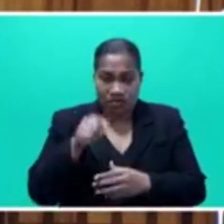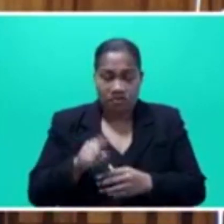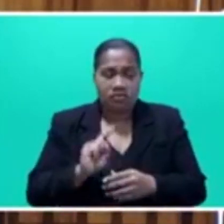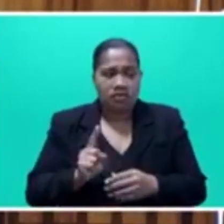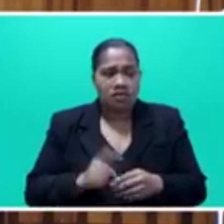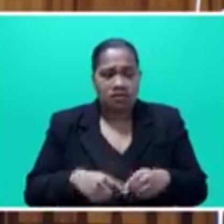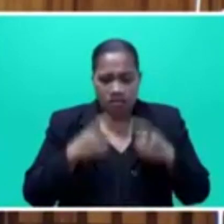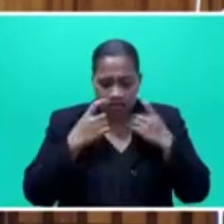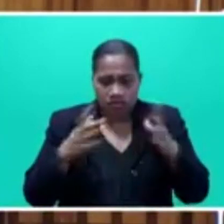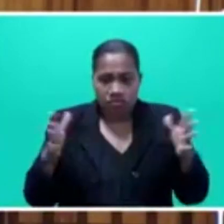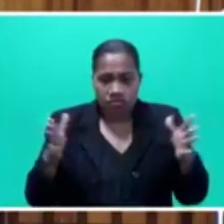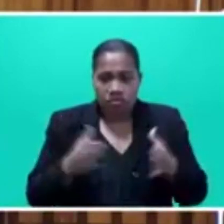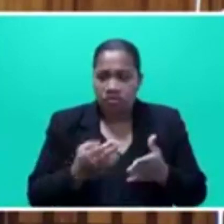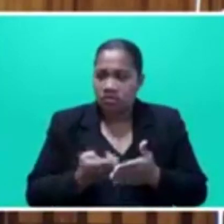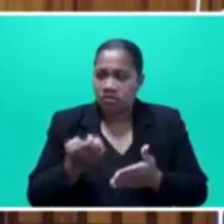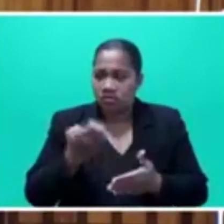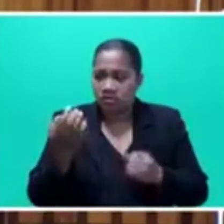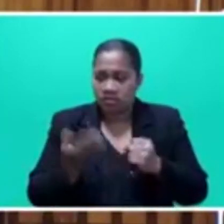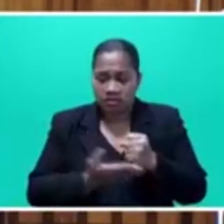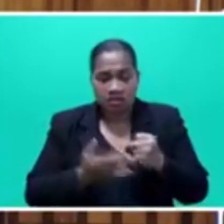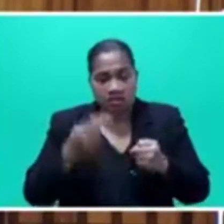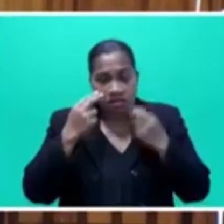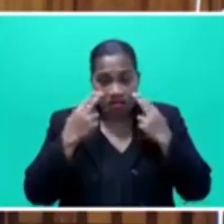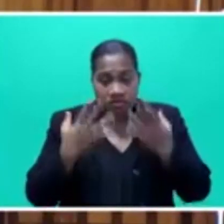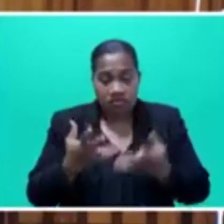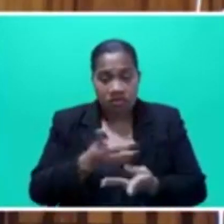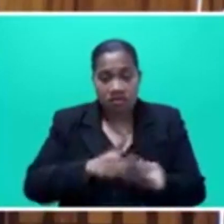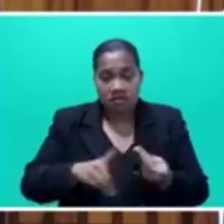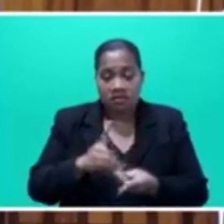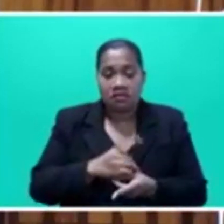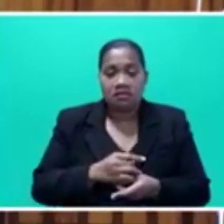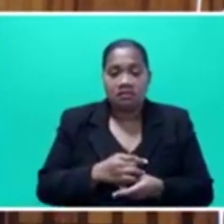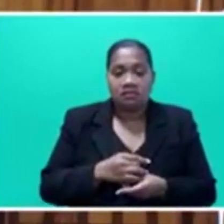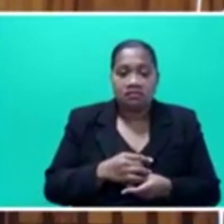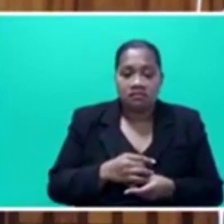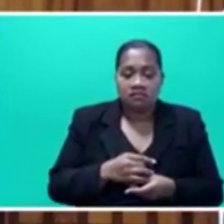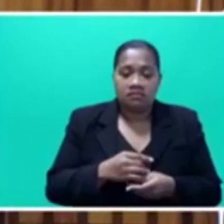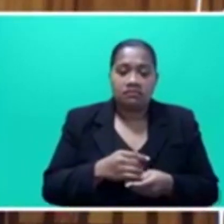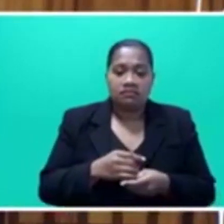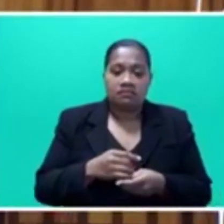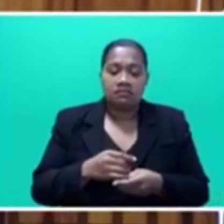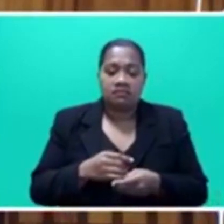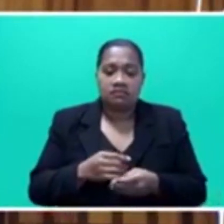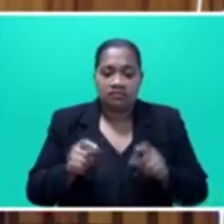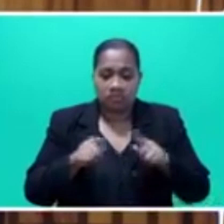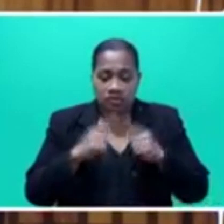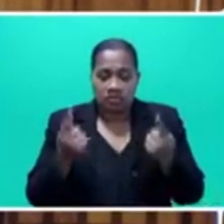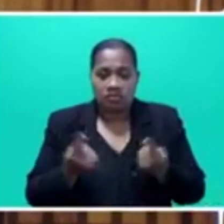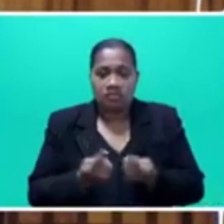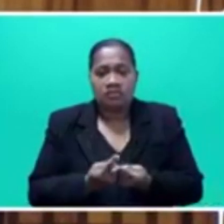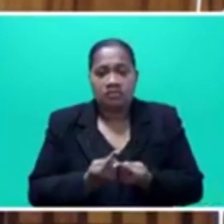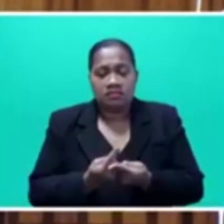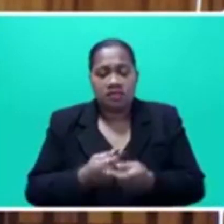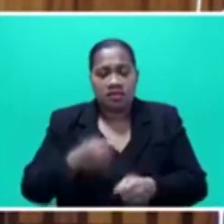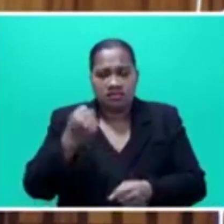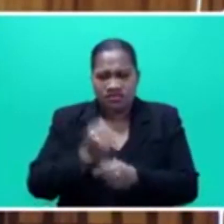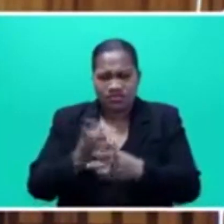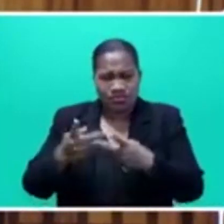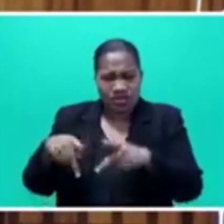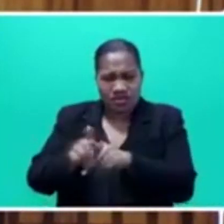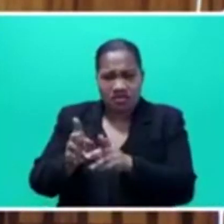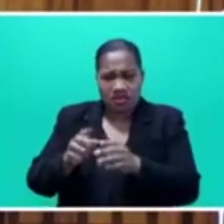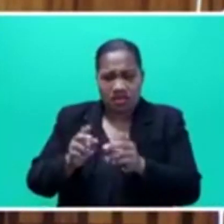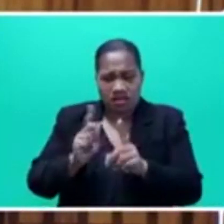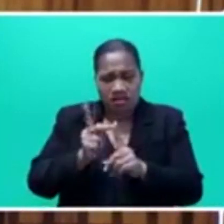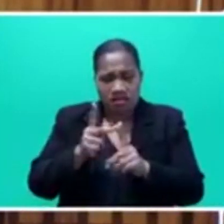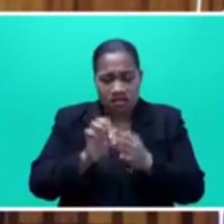of small economic base, natural disasters as well as global and local geopolitical events, Mr. Speaker, sir. However, in the last decade,